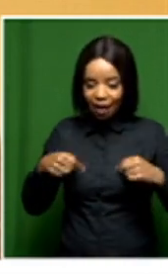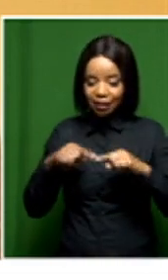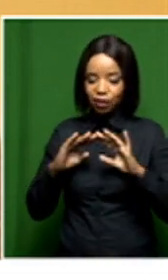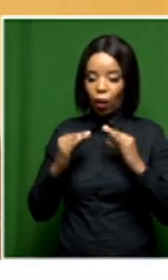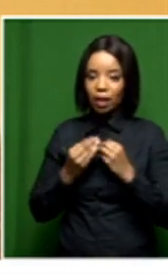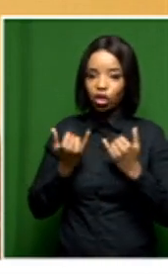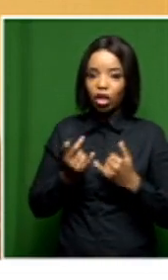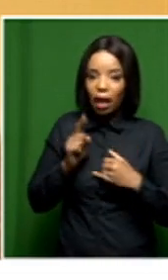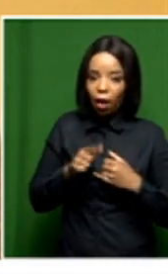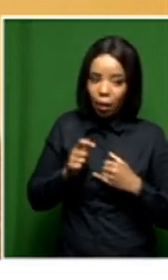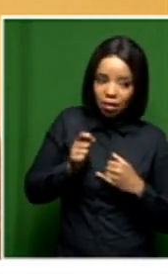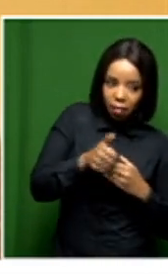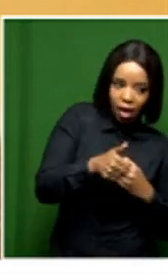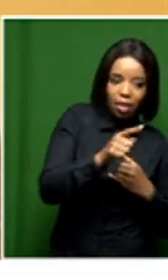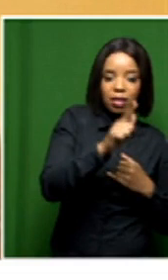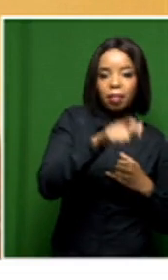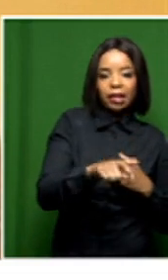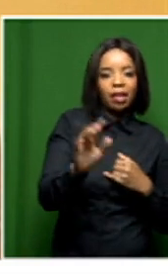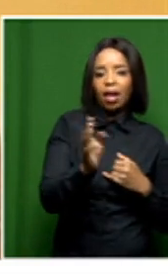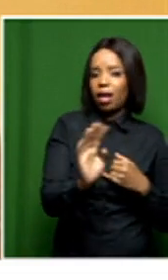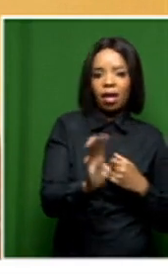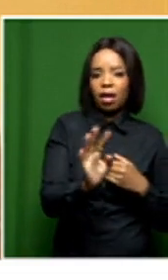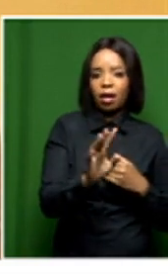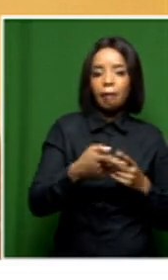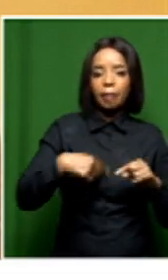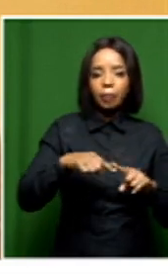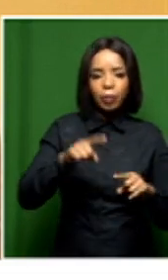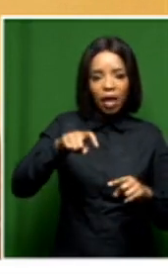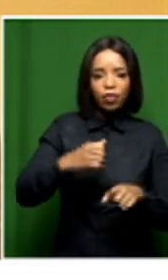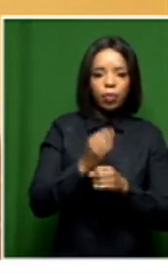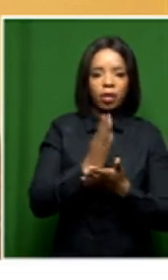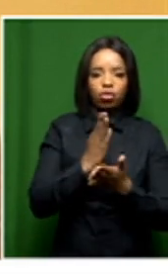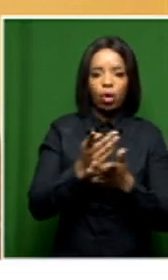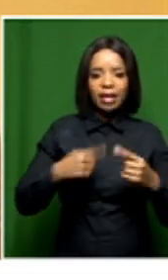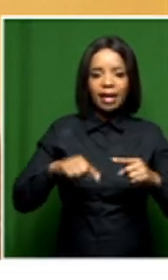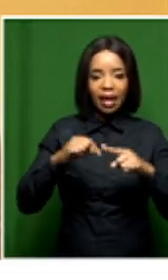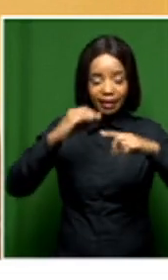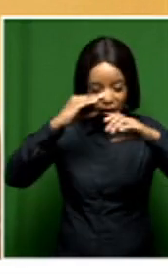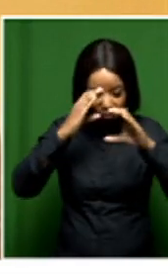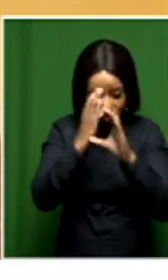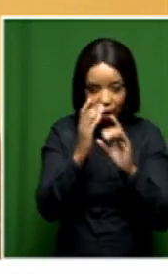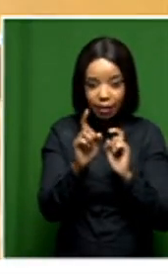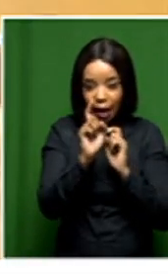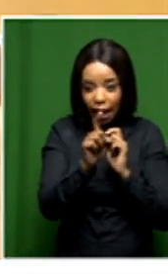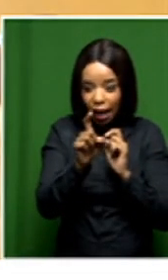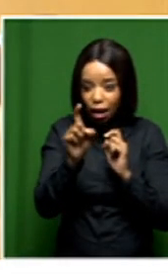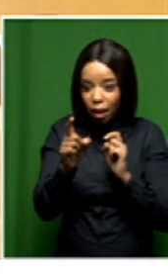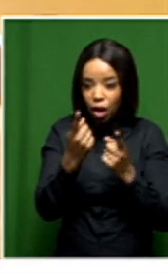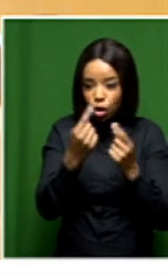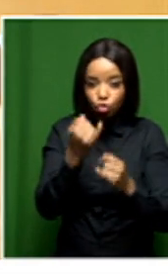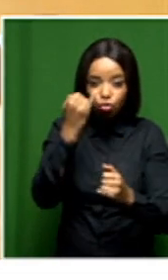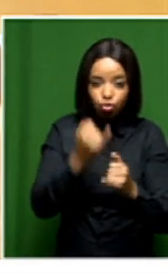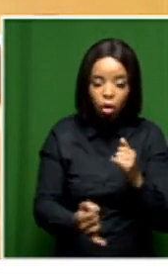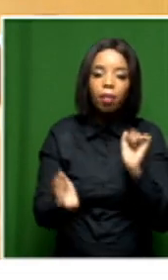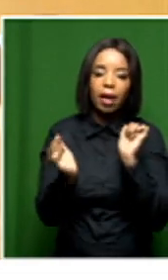pay. We need to make sure that we focus and make sure that only those who are in the wrong are arrested. Yeah. So if